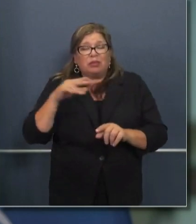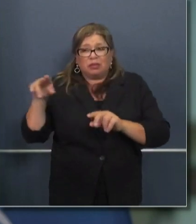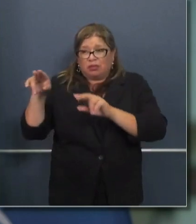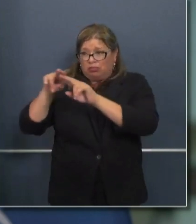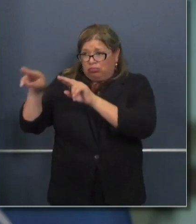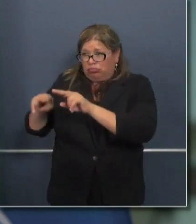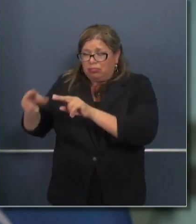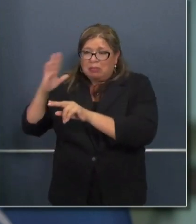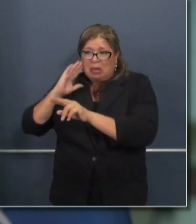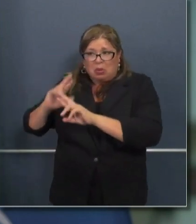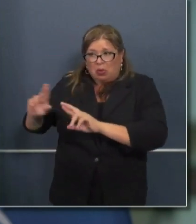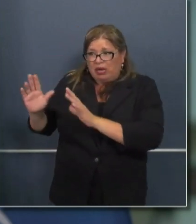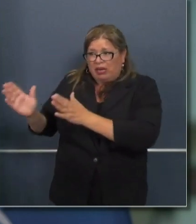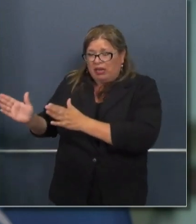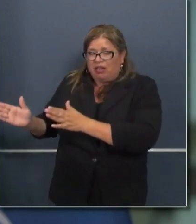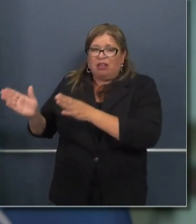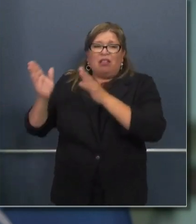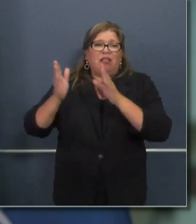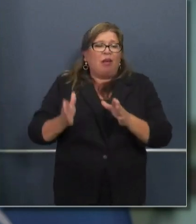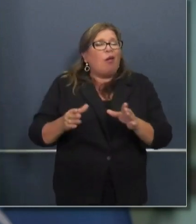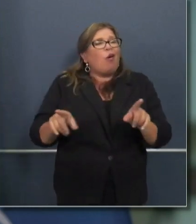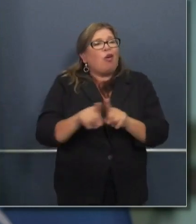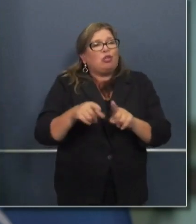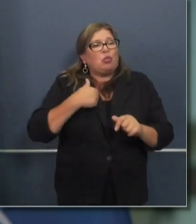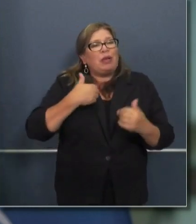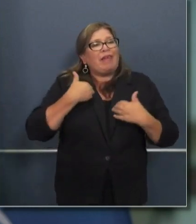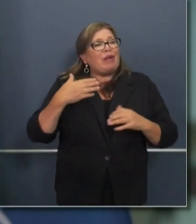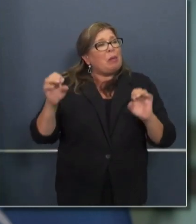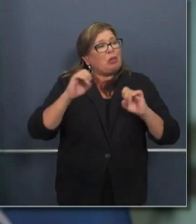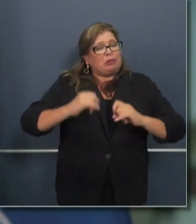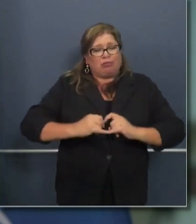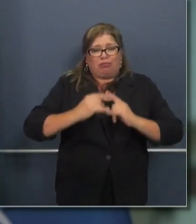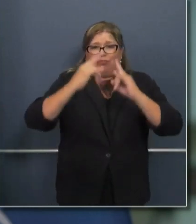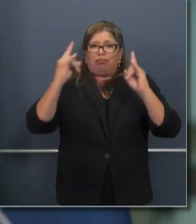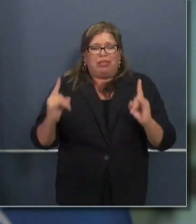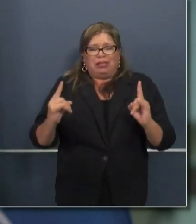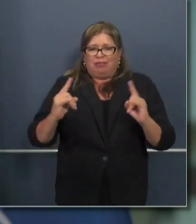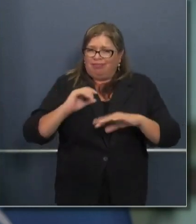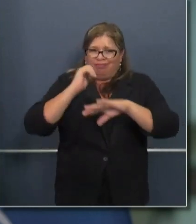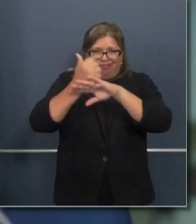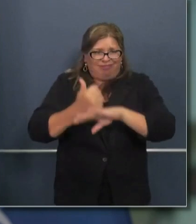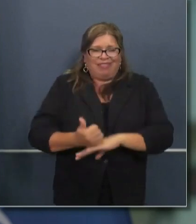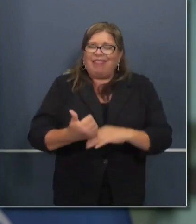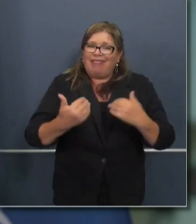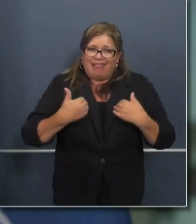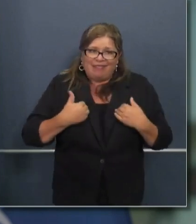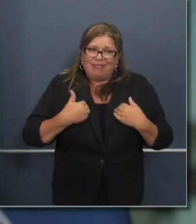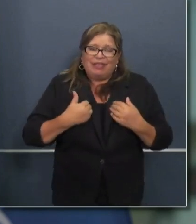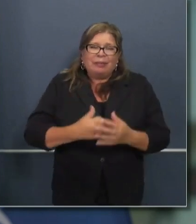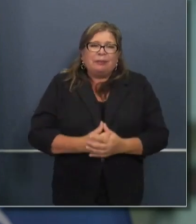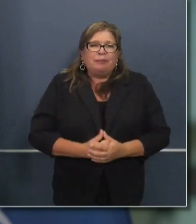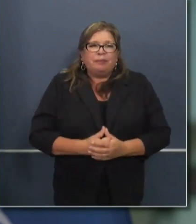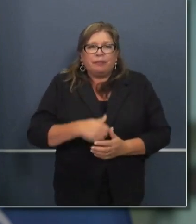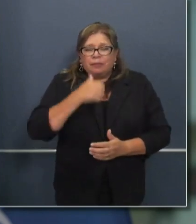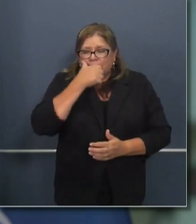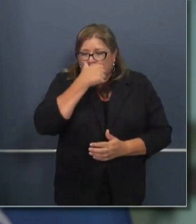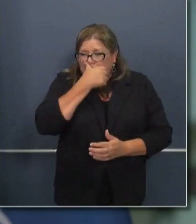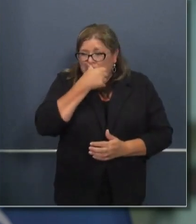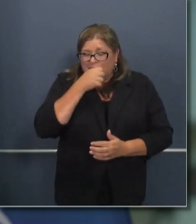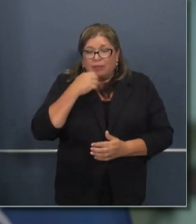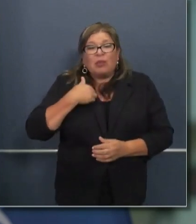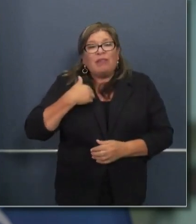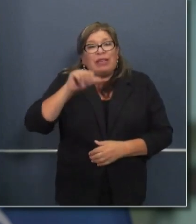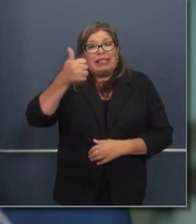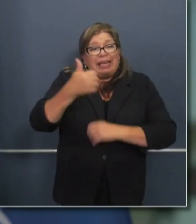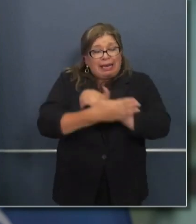on multiple occasions, I'll take this opportunity to mention it again. I get every morning the list of the 10 counties that have